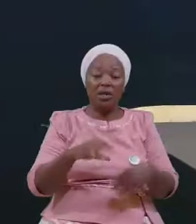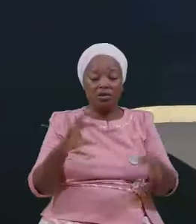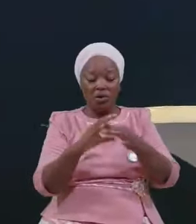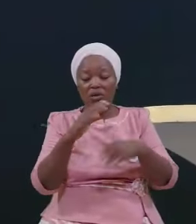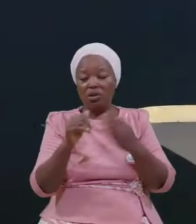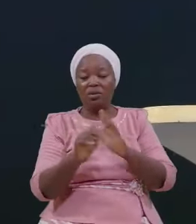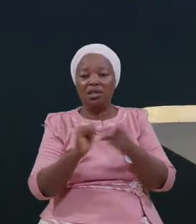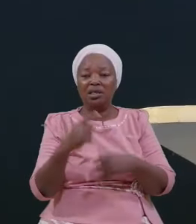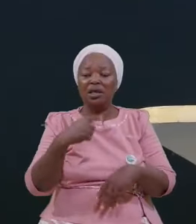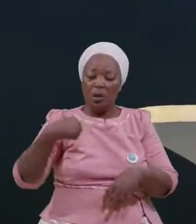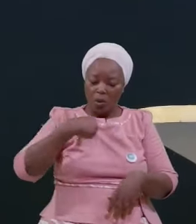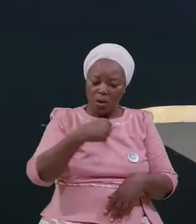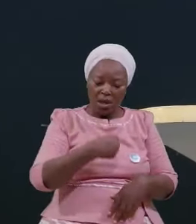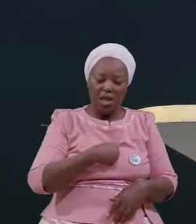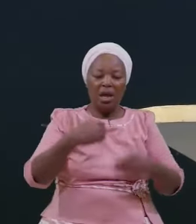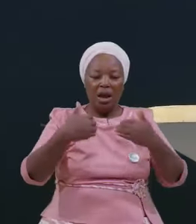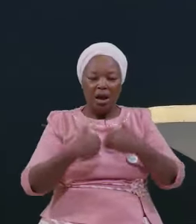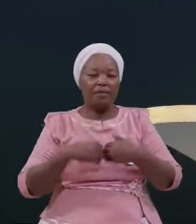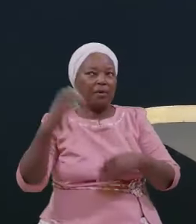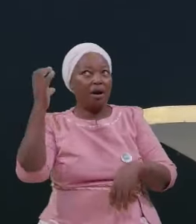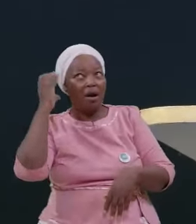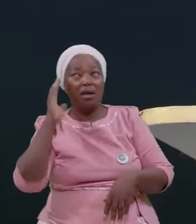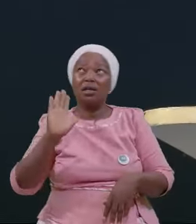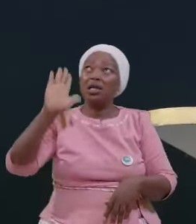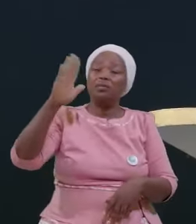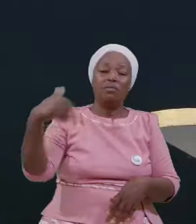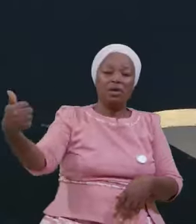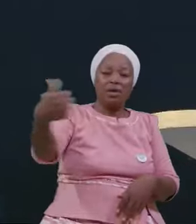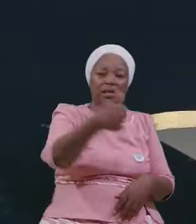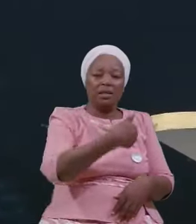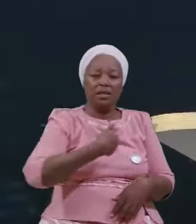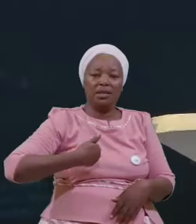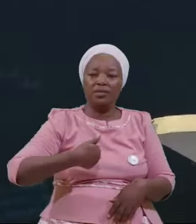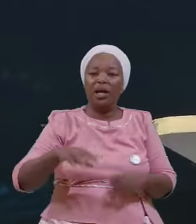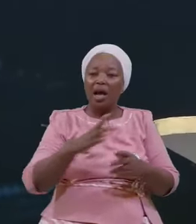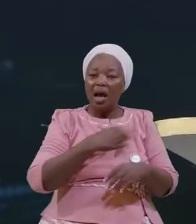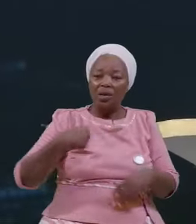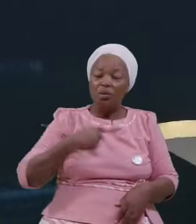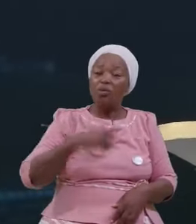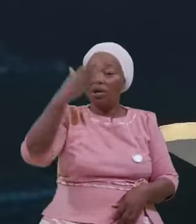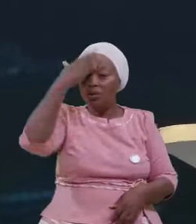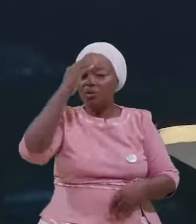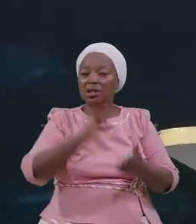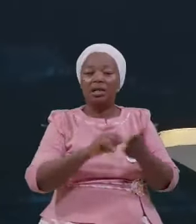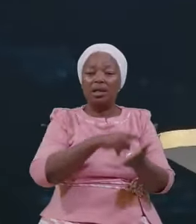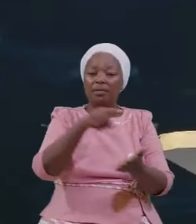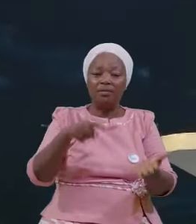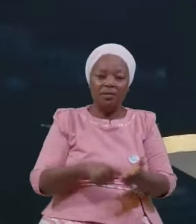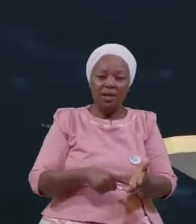have heard him ourselves, and we know that this